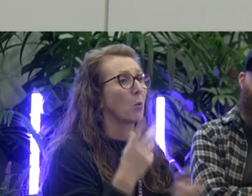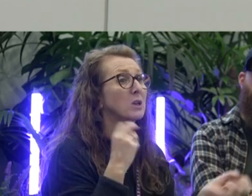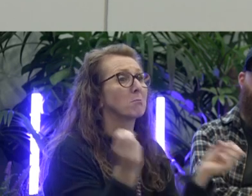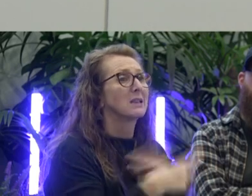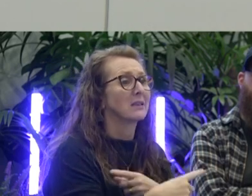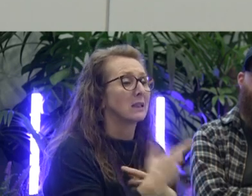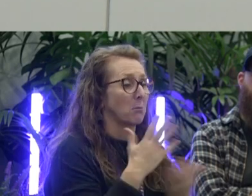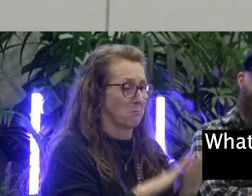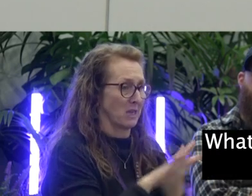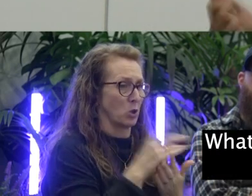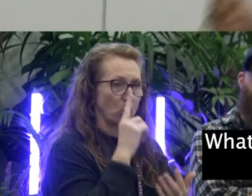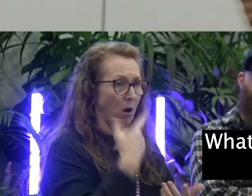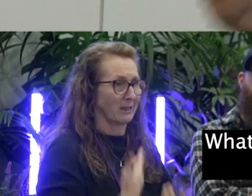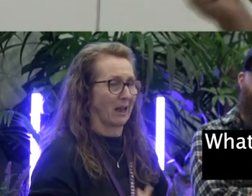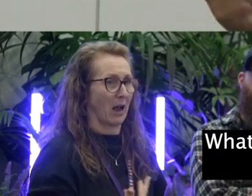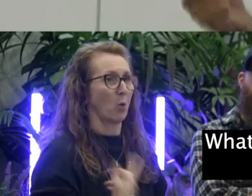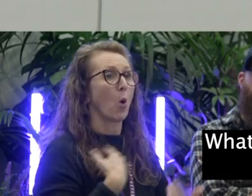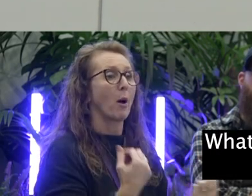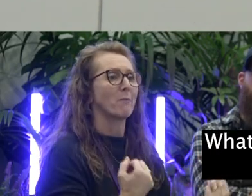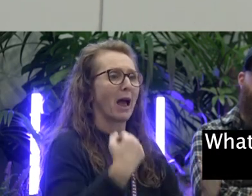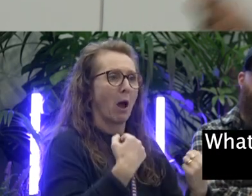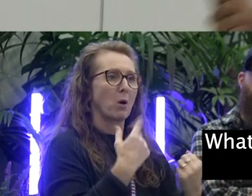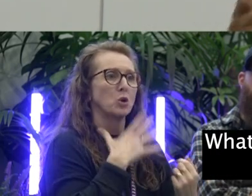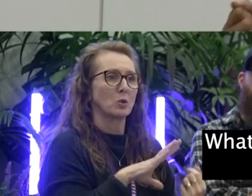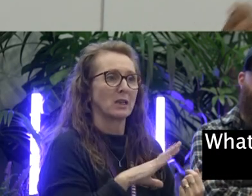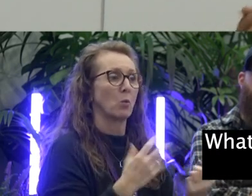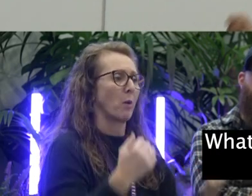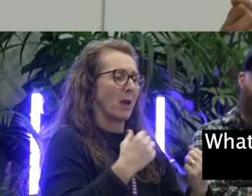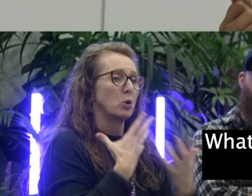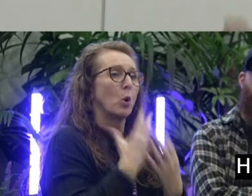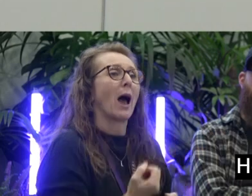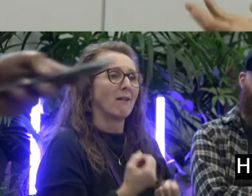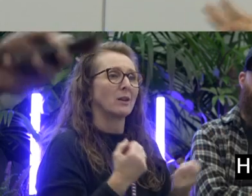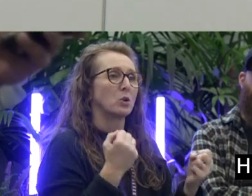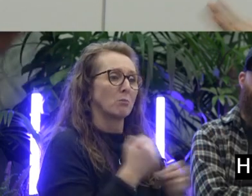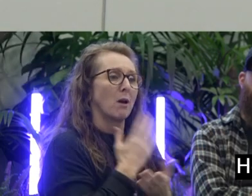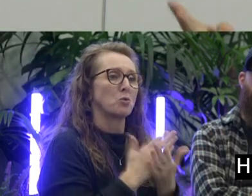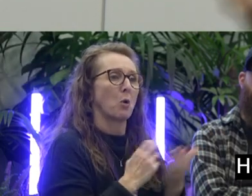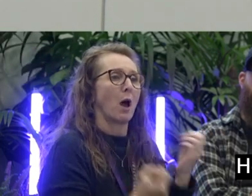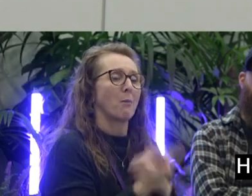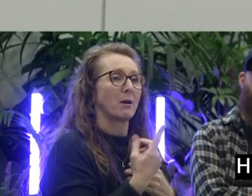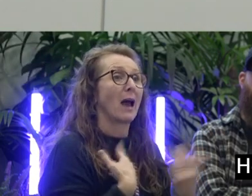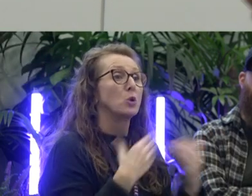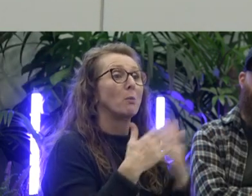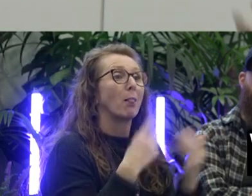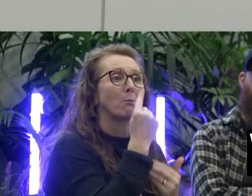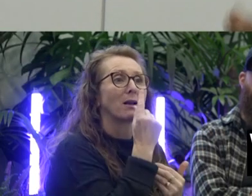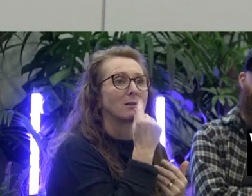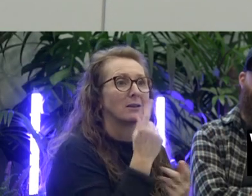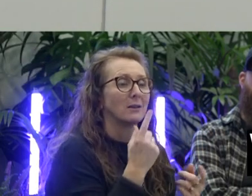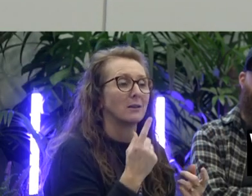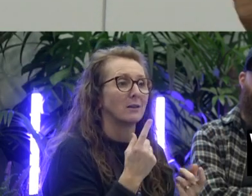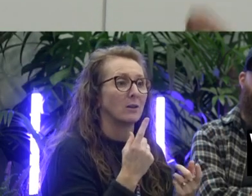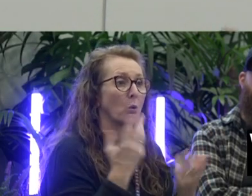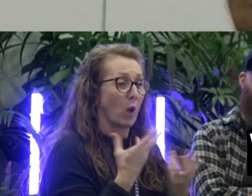you can't do it now? What power do you need and what power do you have to make it happen? How do you build capacity to do it? Where